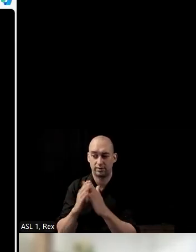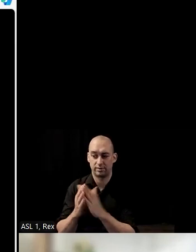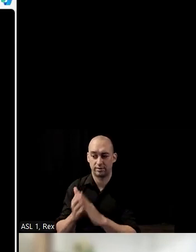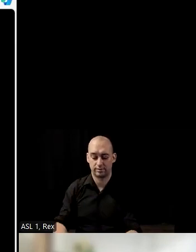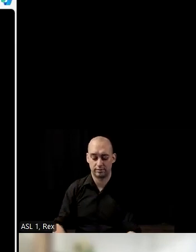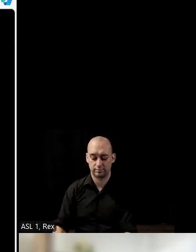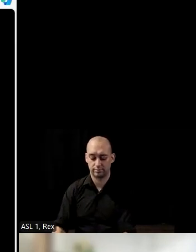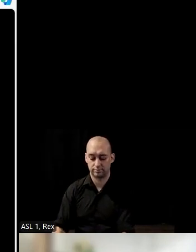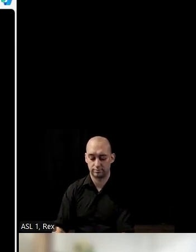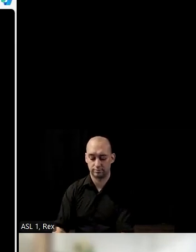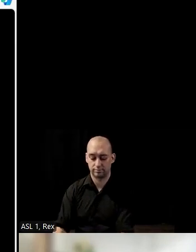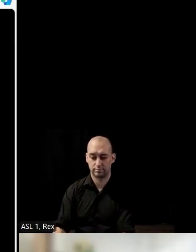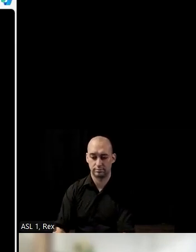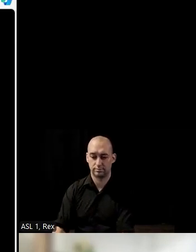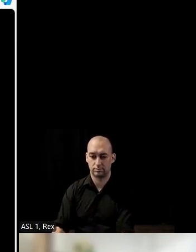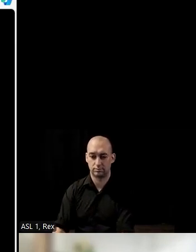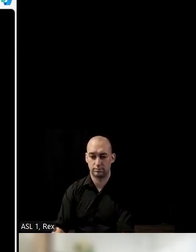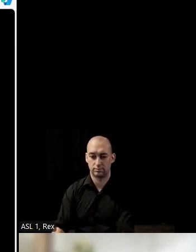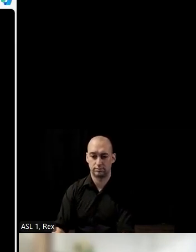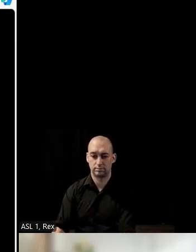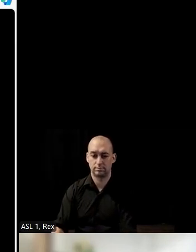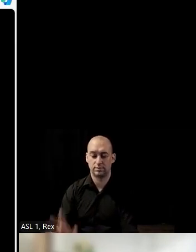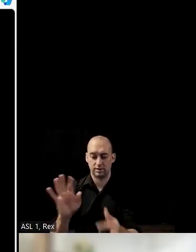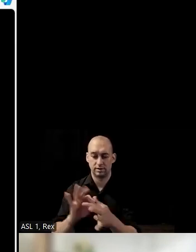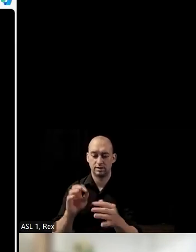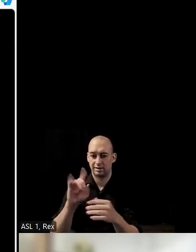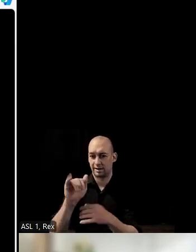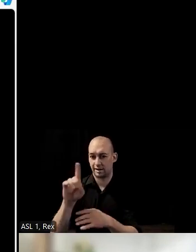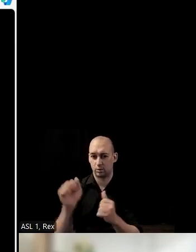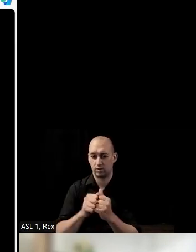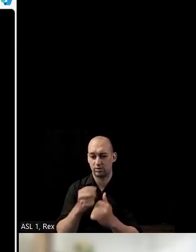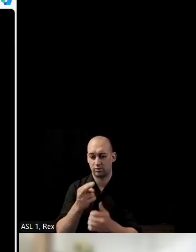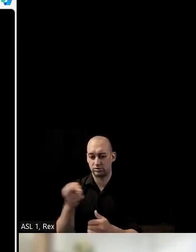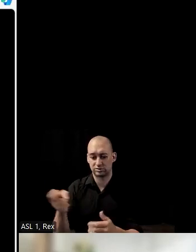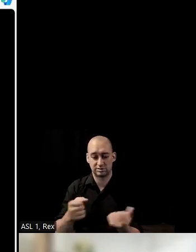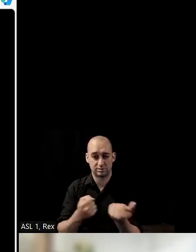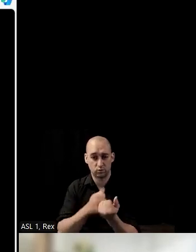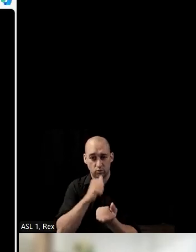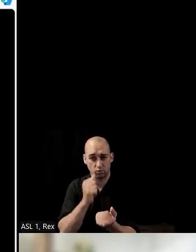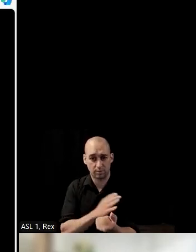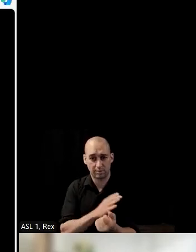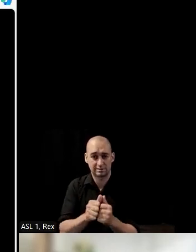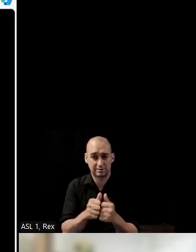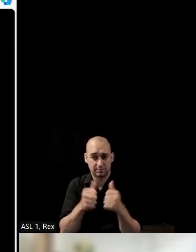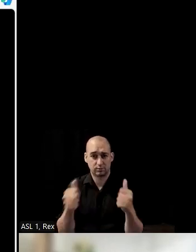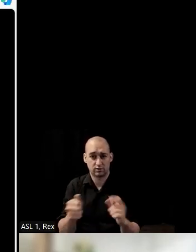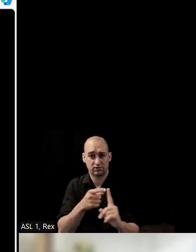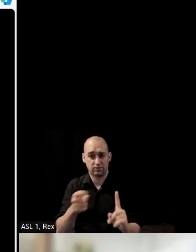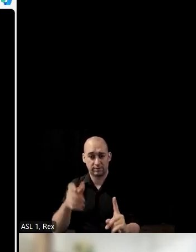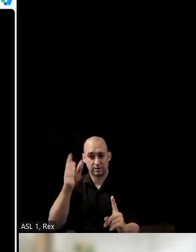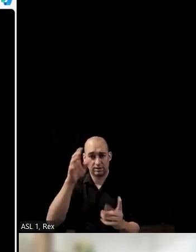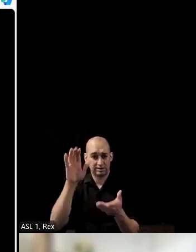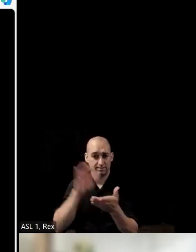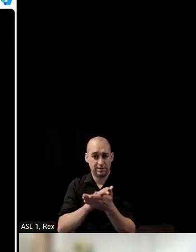connecting dyads with additional community resources. So one example is supporting a woman who has been separated from her husband for 15